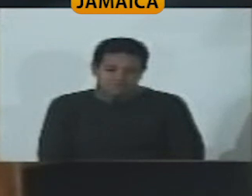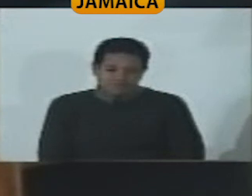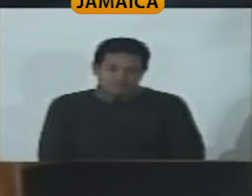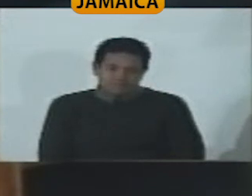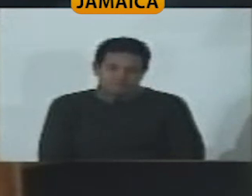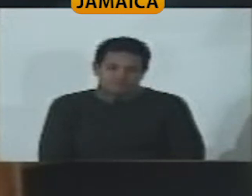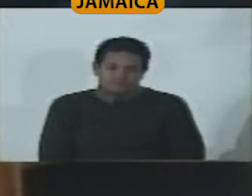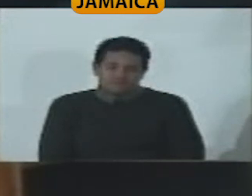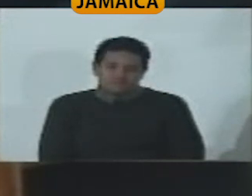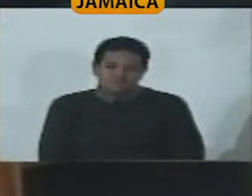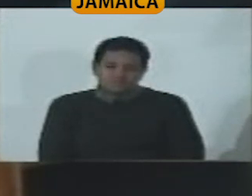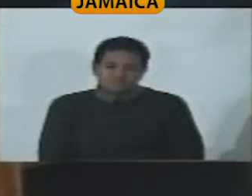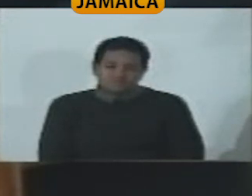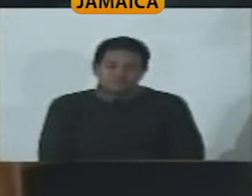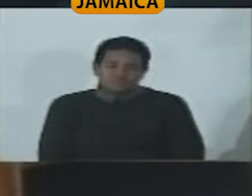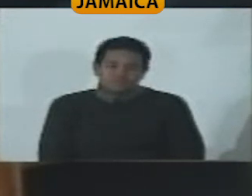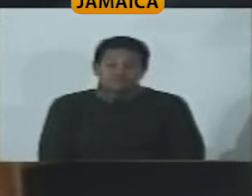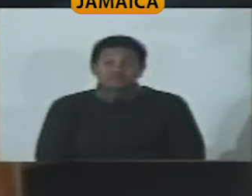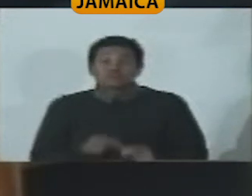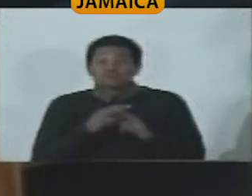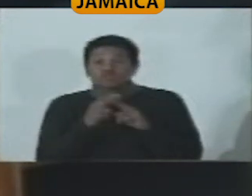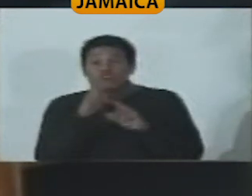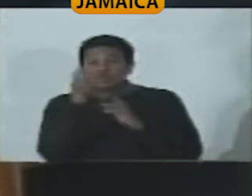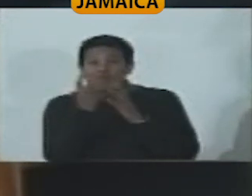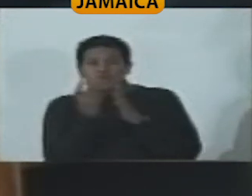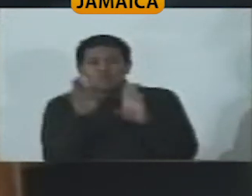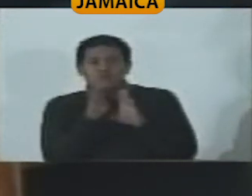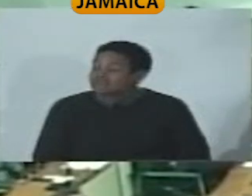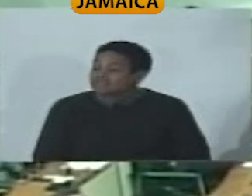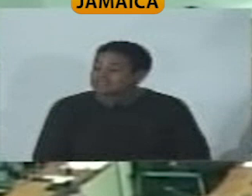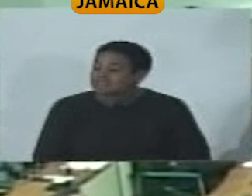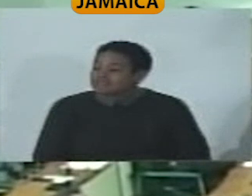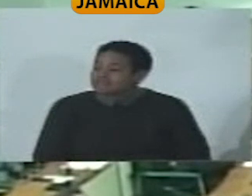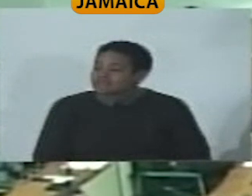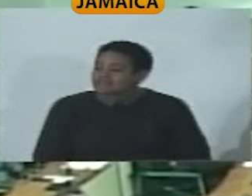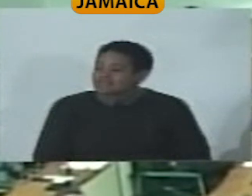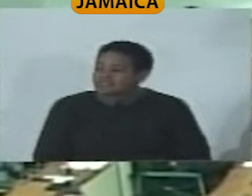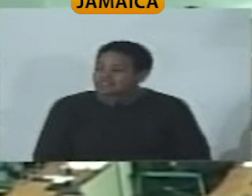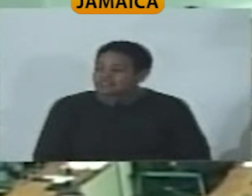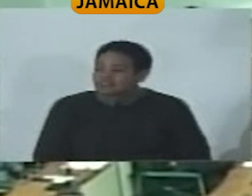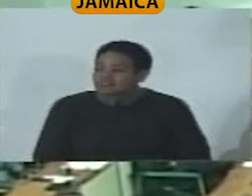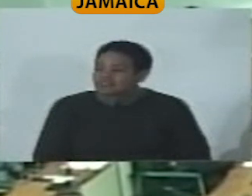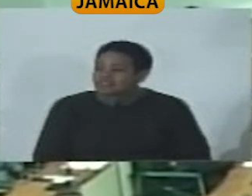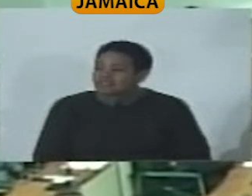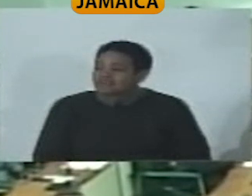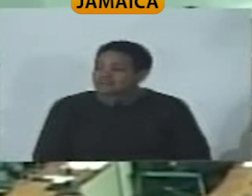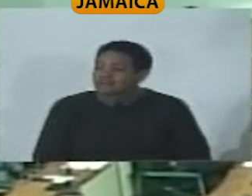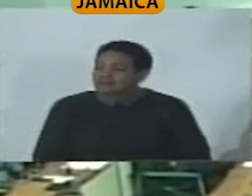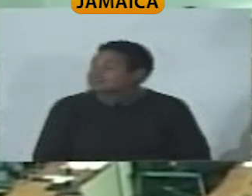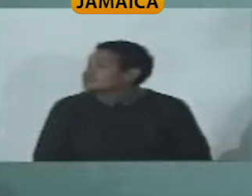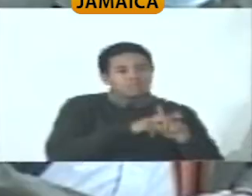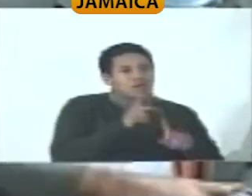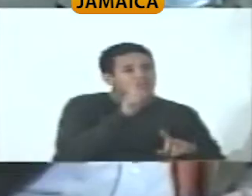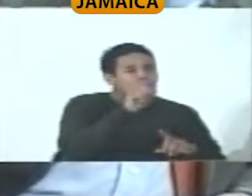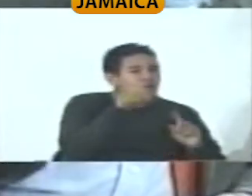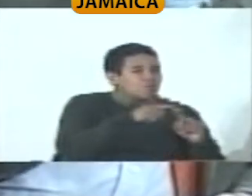whom recently underwent surgery, were welcomed back to the House of Representatives on Tuesday afternoon. The People's National